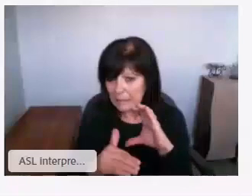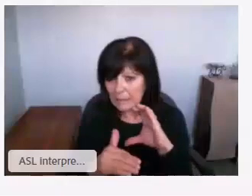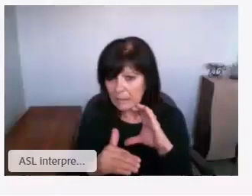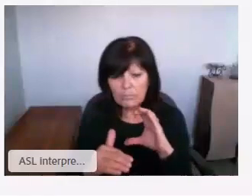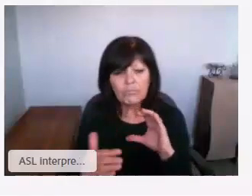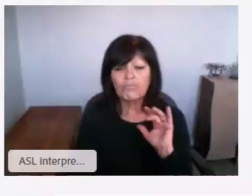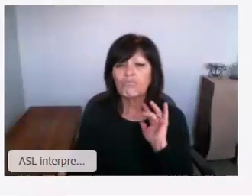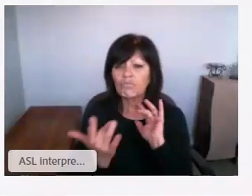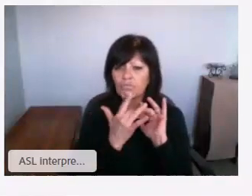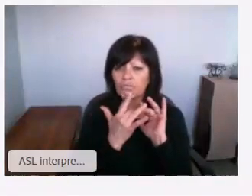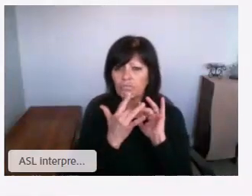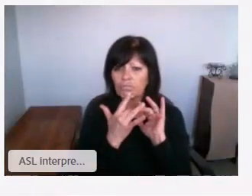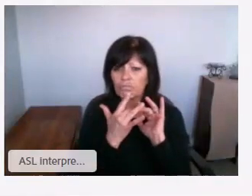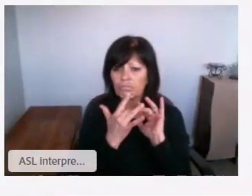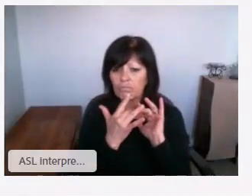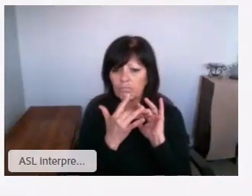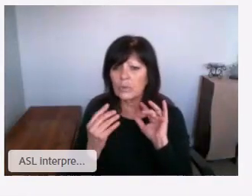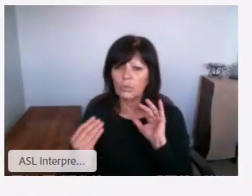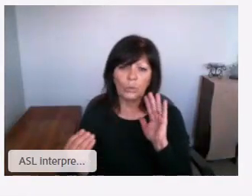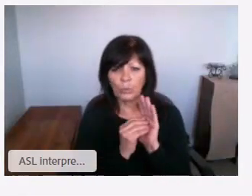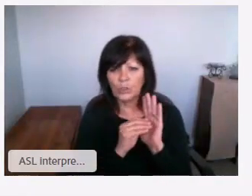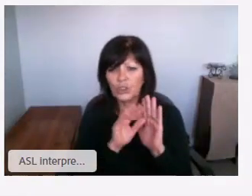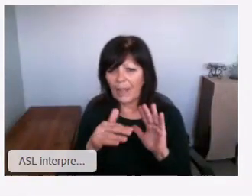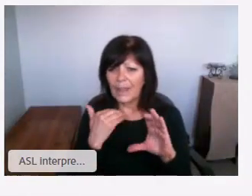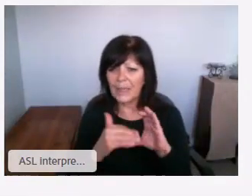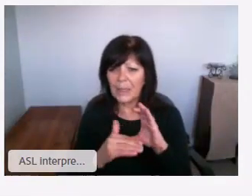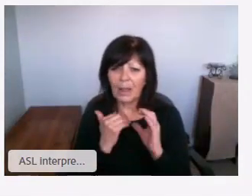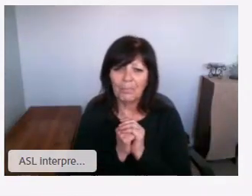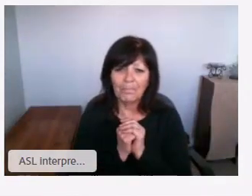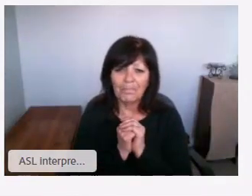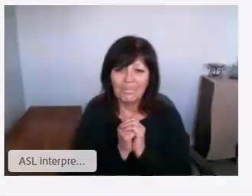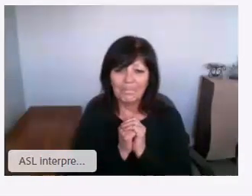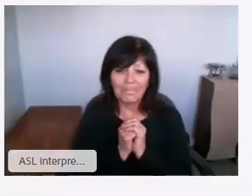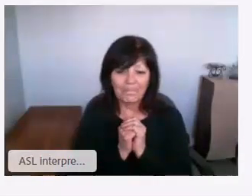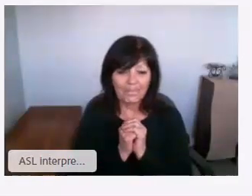out to us to get on that list.